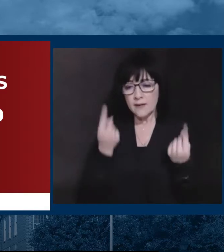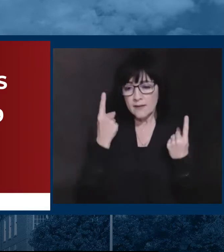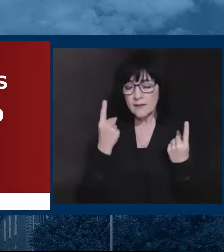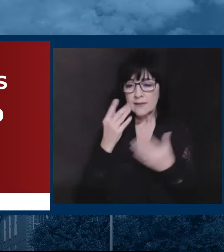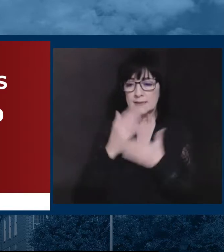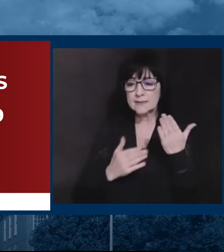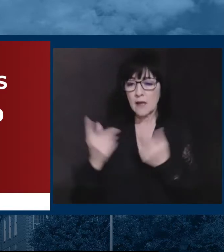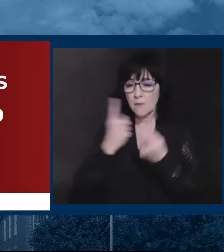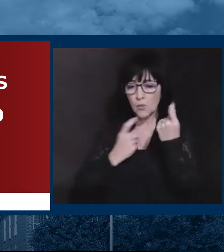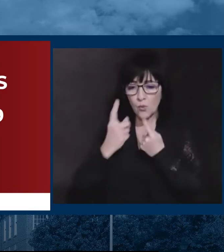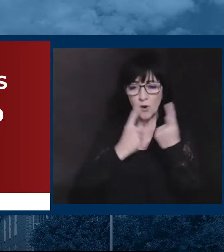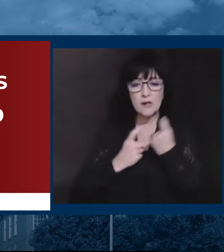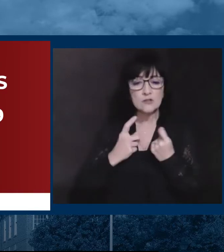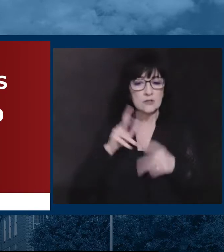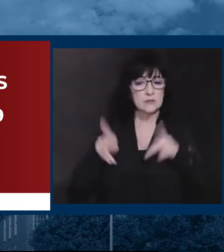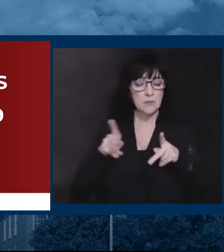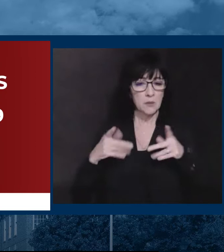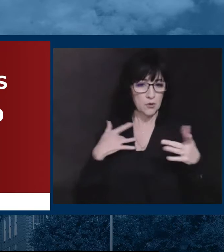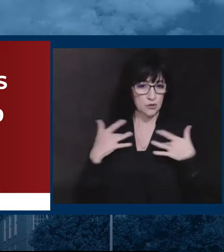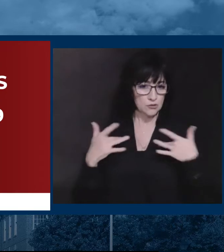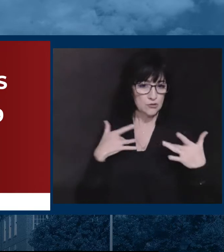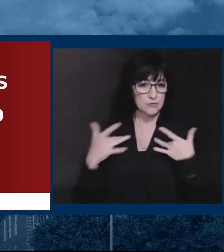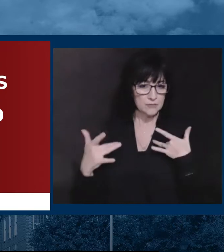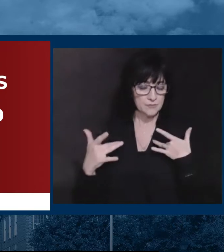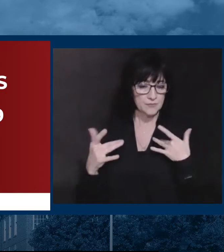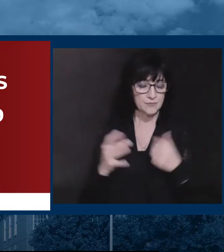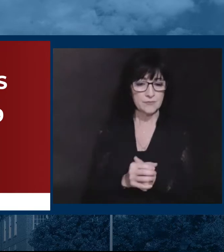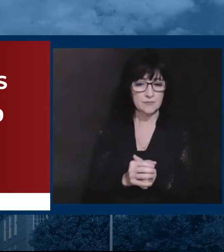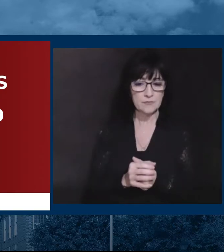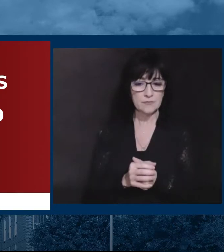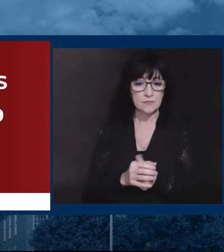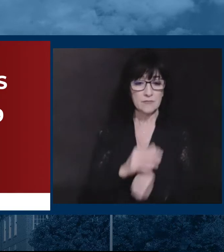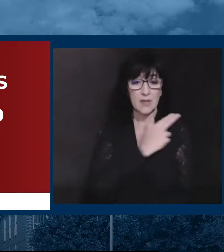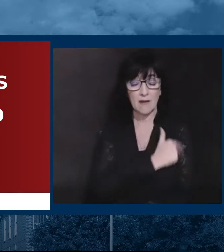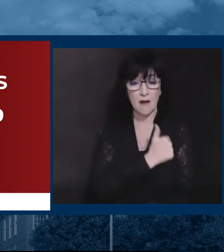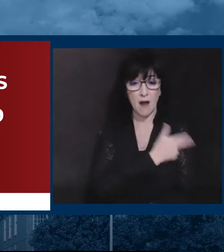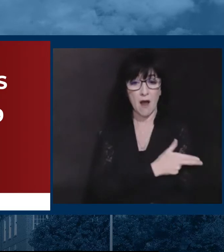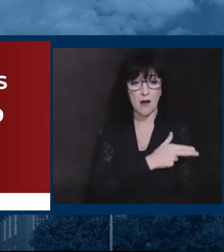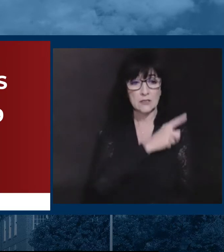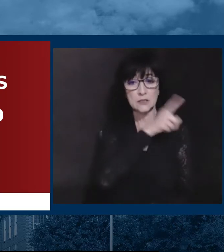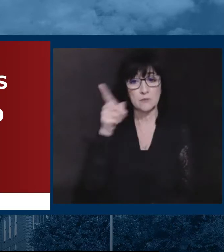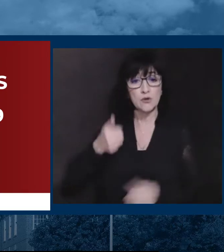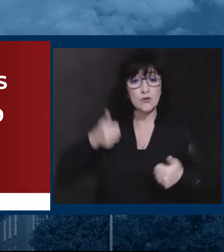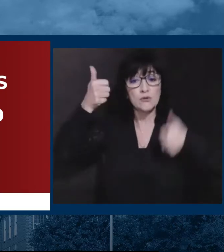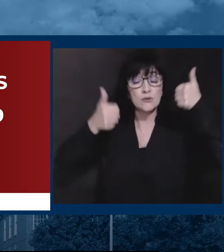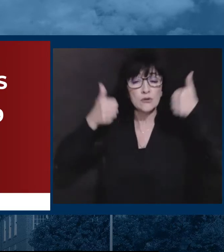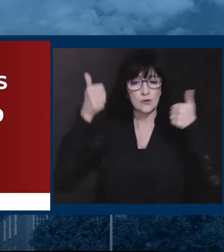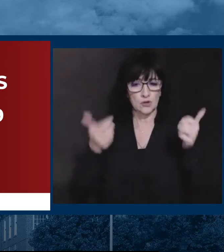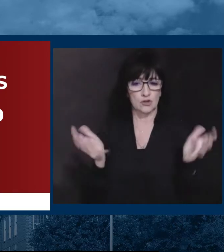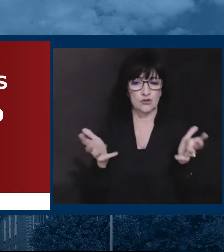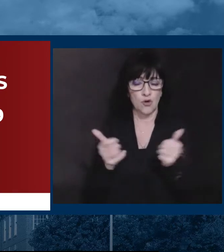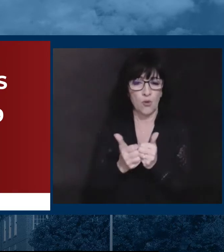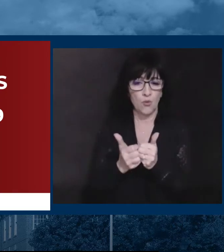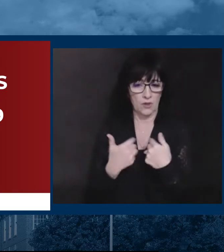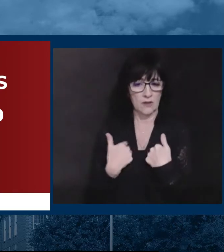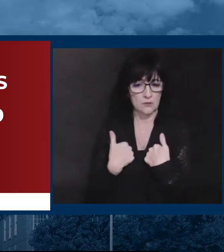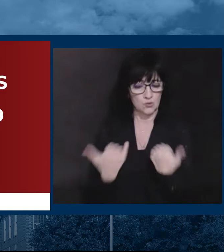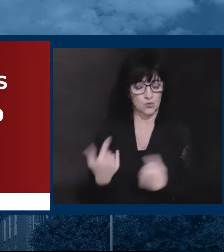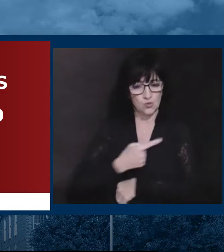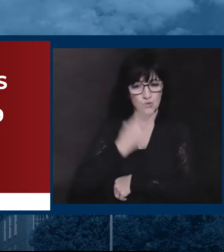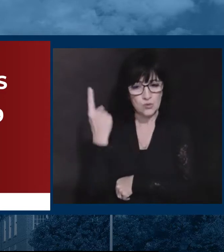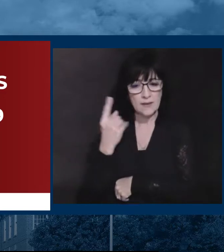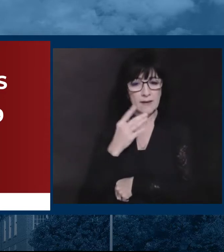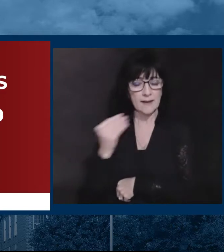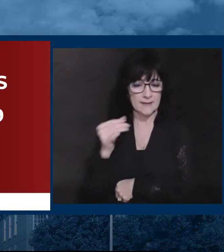We had a good phone call yesterday and today with our hospital partners as they are getting their vaccinations out to